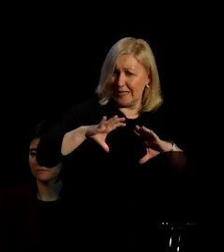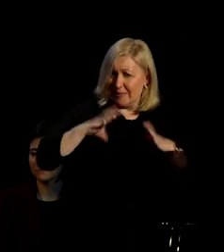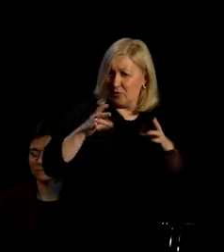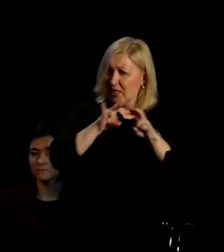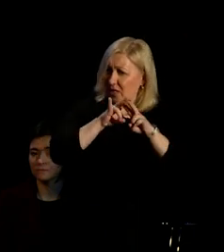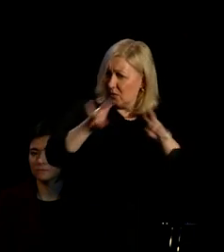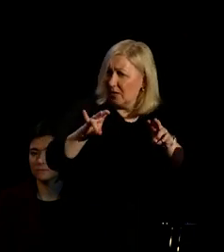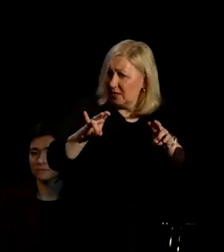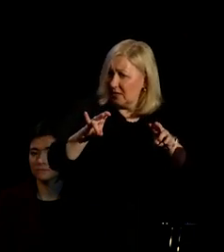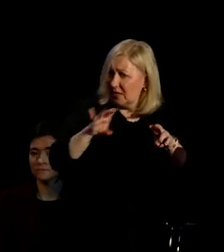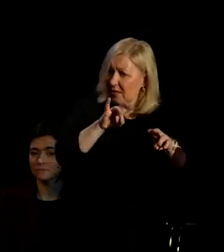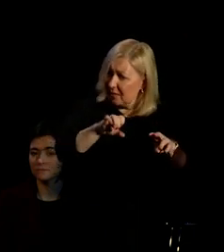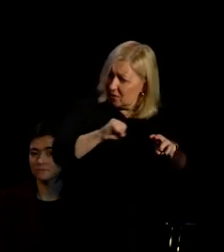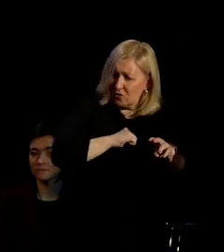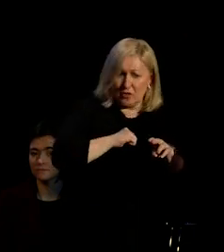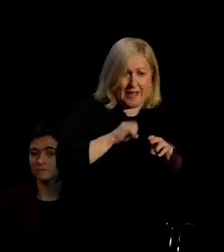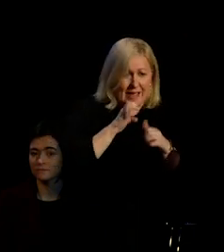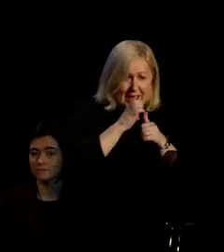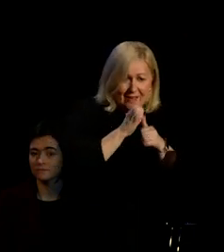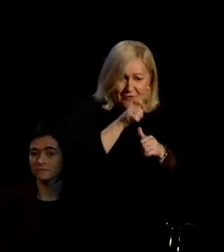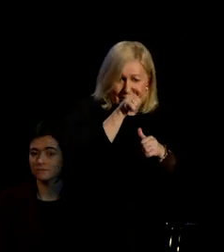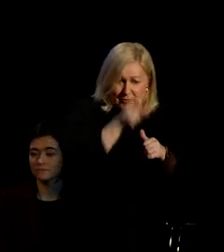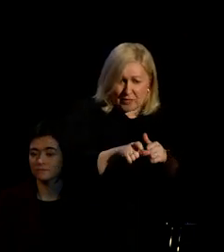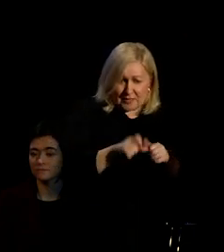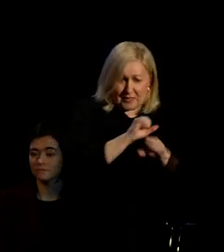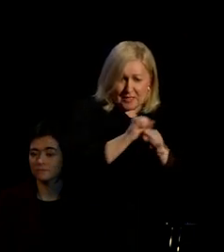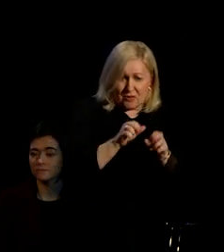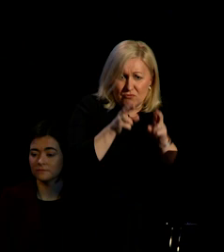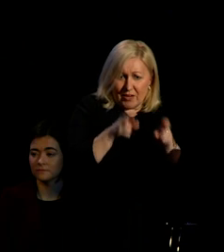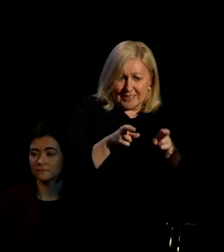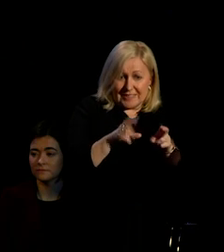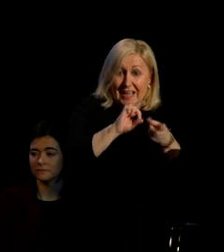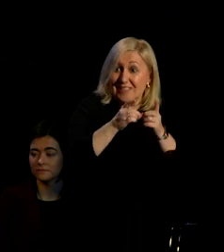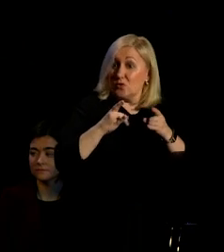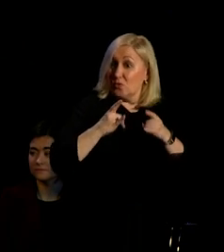irreducible, indivisible rights and dignity of a shared humanity.